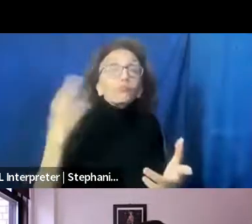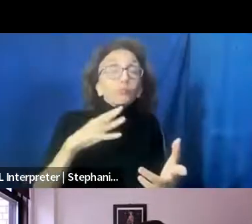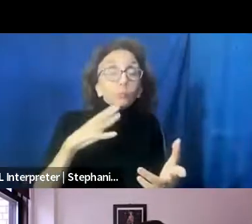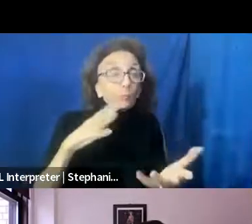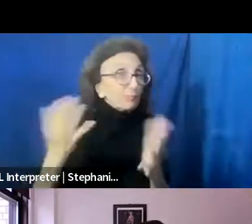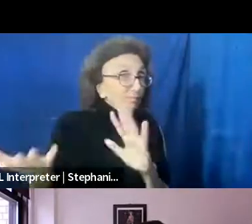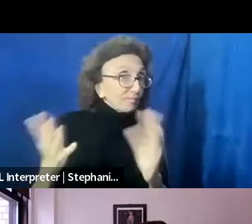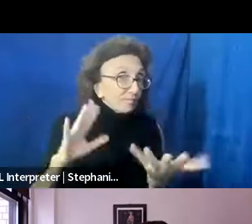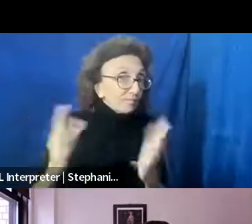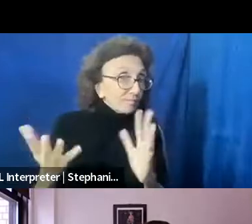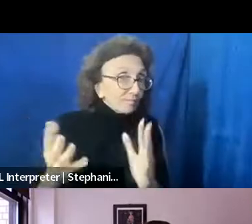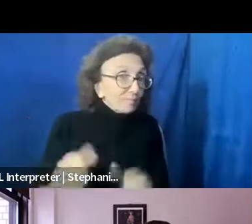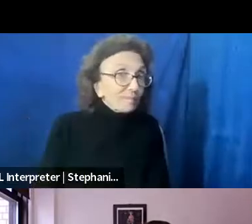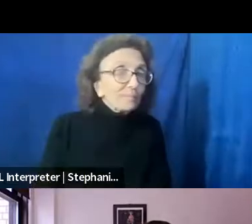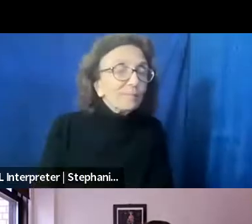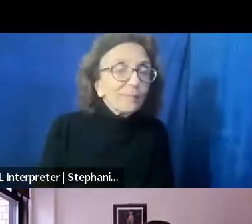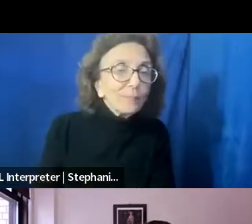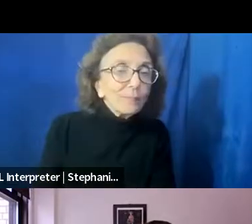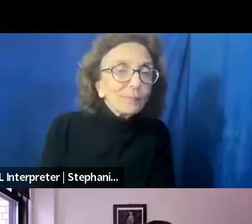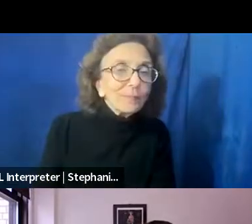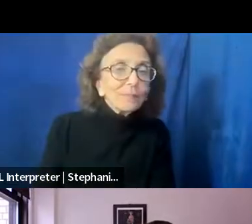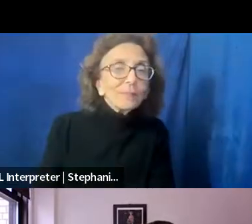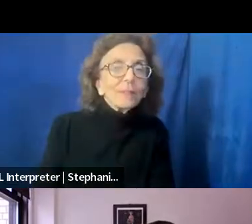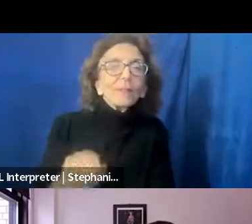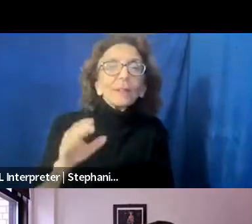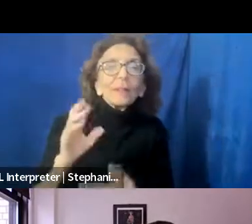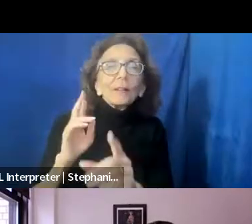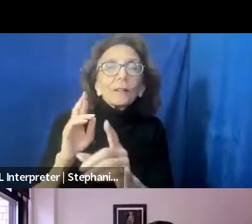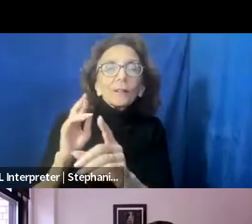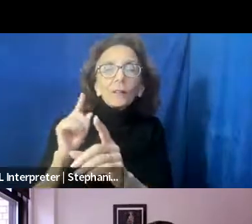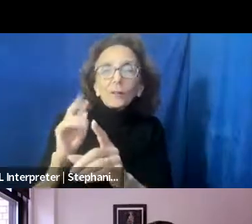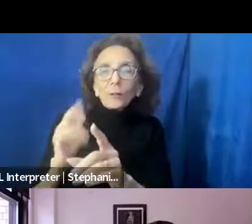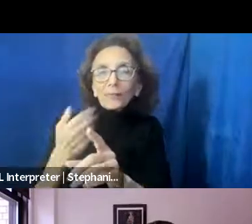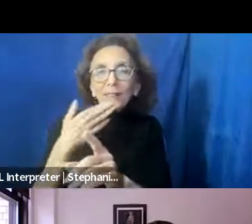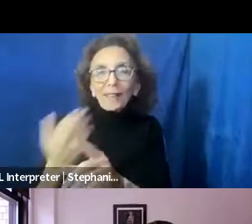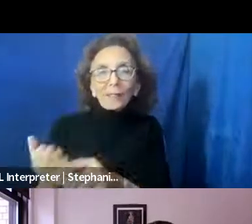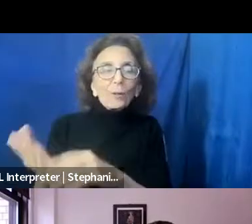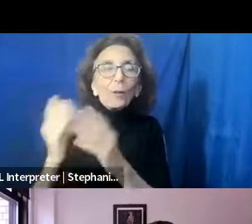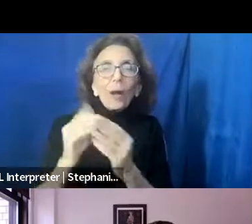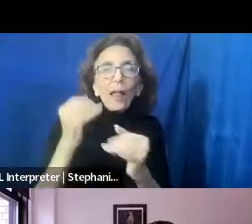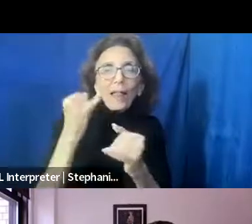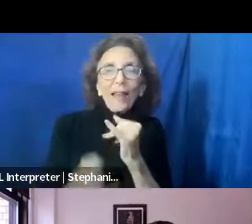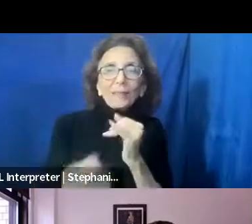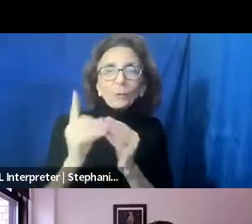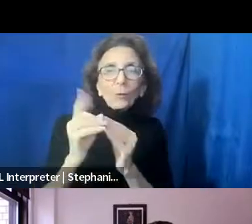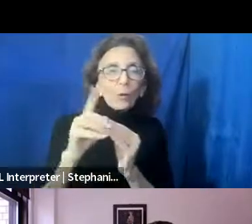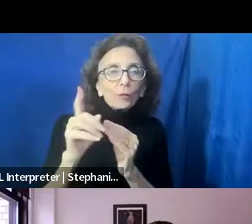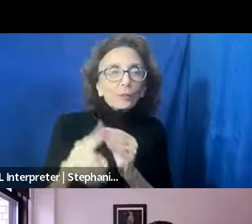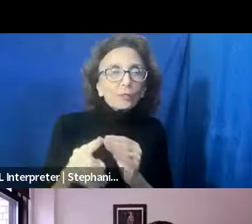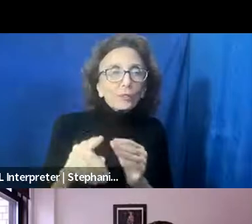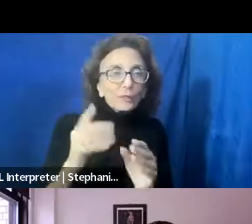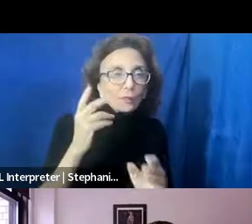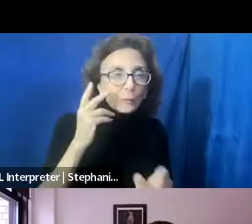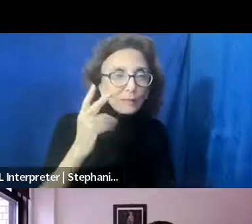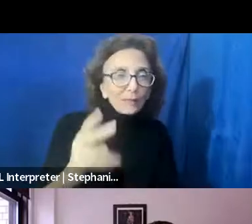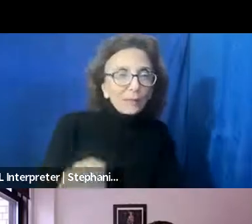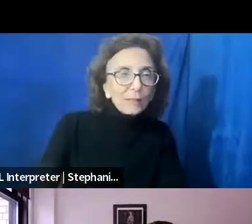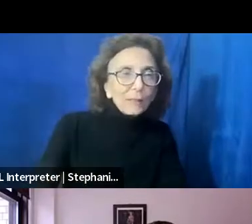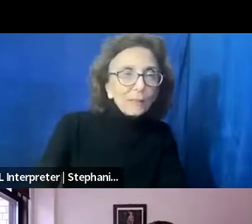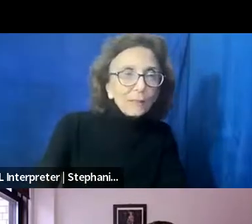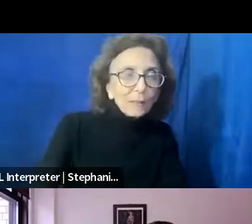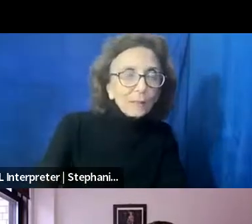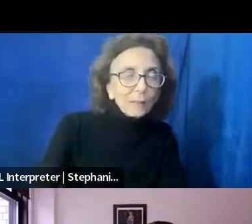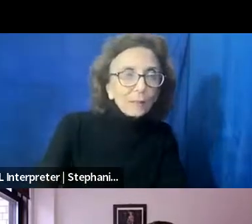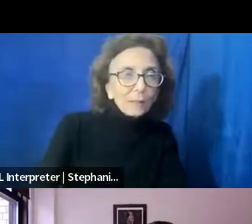Thanks, everybody. Yeah, thank you. We have time for one more question, if